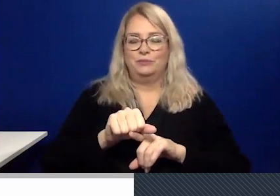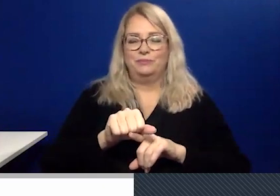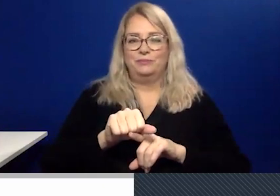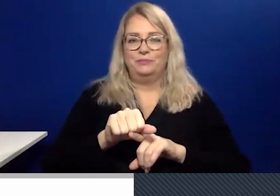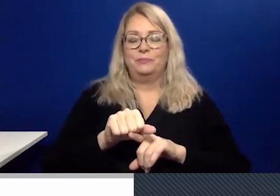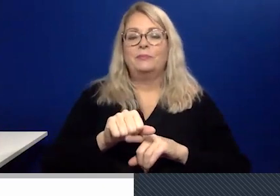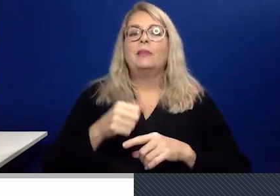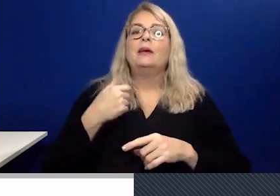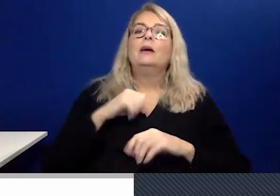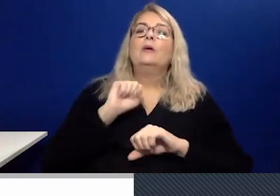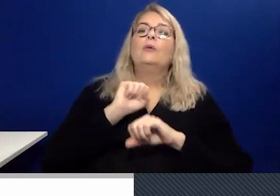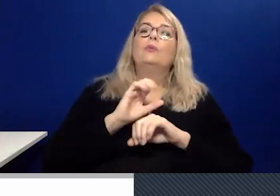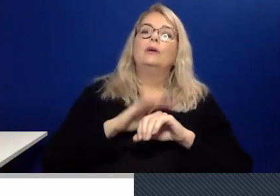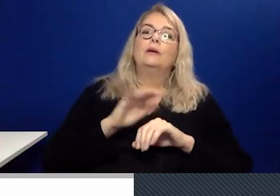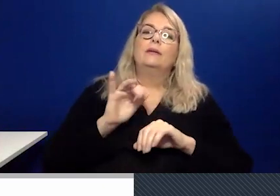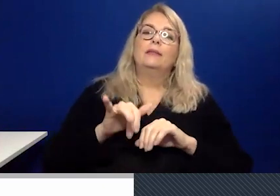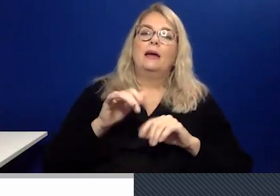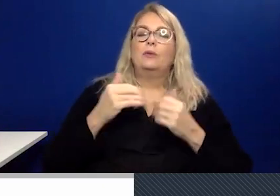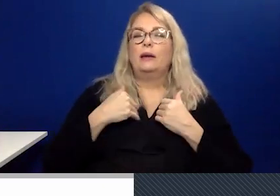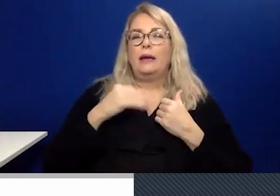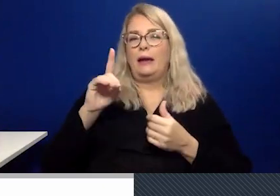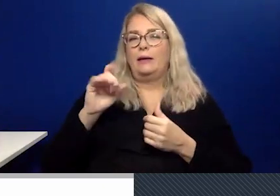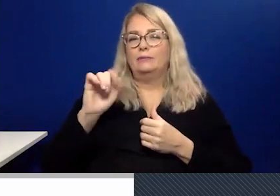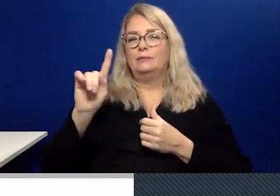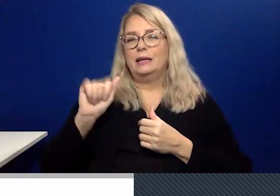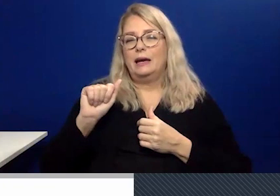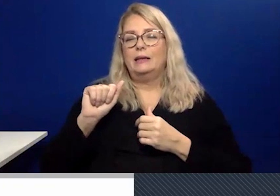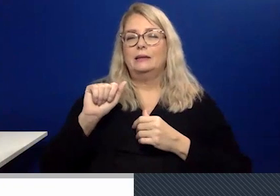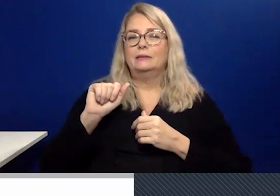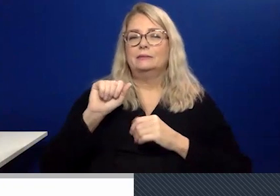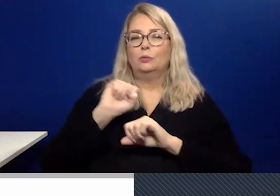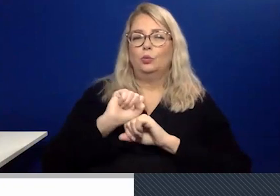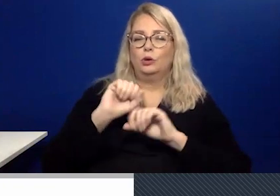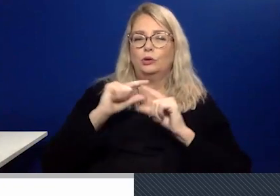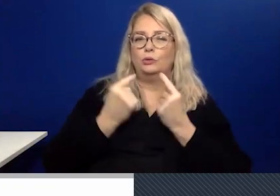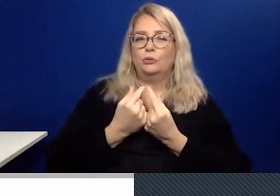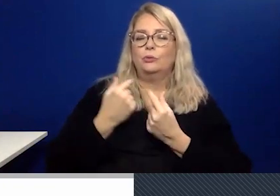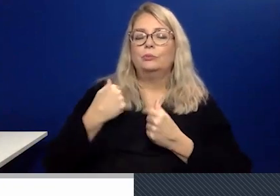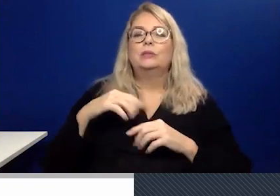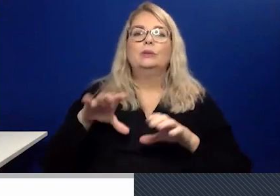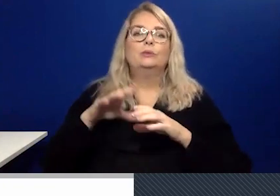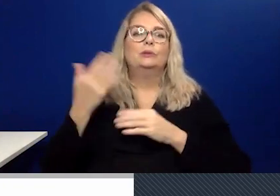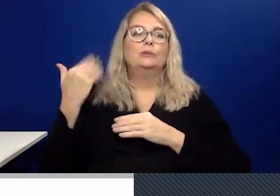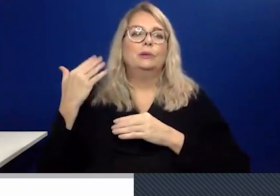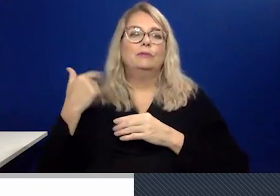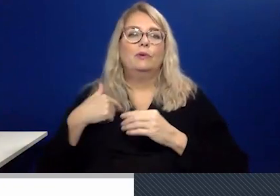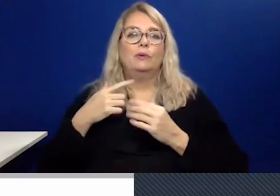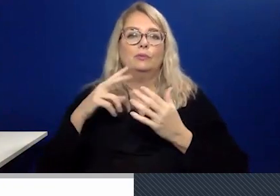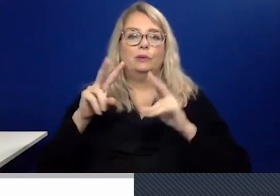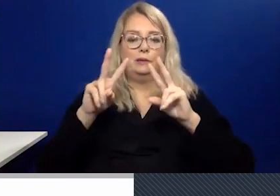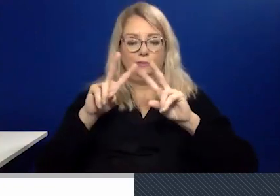we're working on this. We have data work groups. When we go, we've done this before where when we go through our system, it says